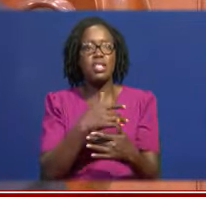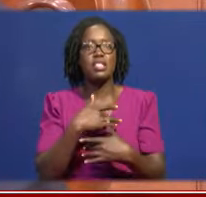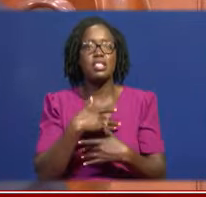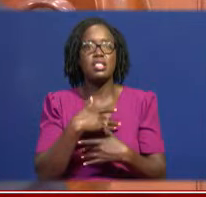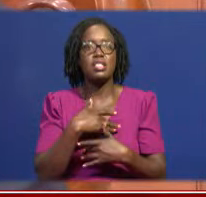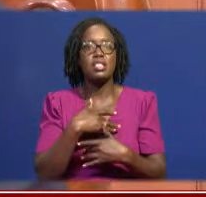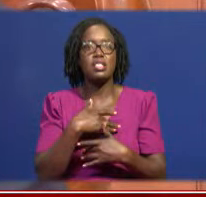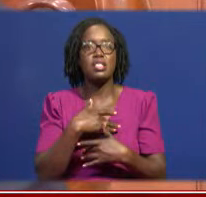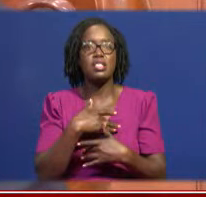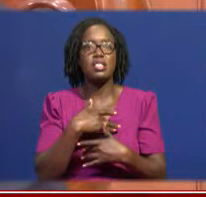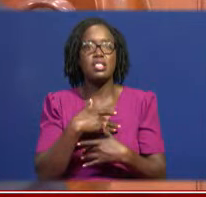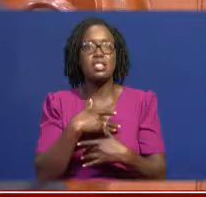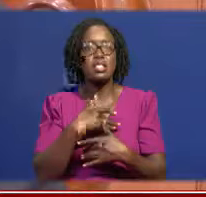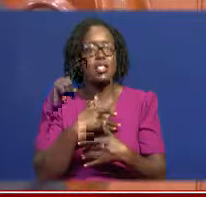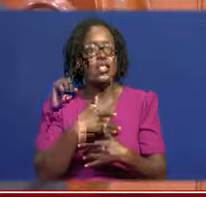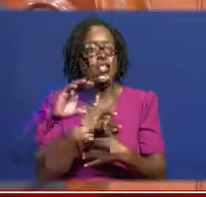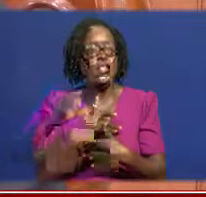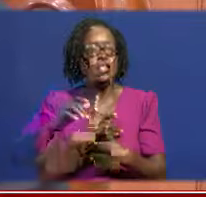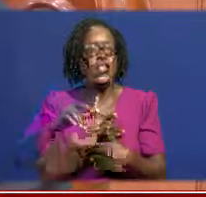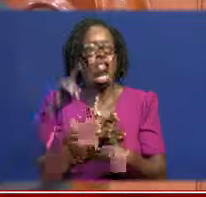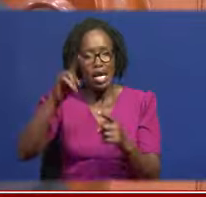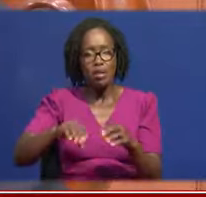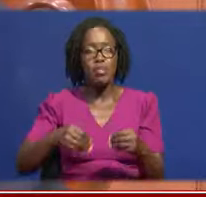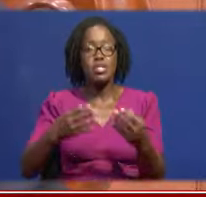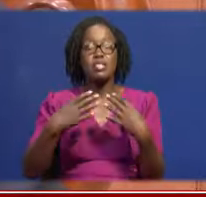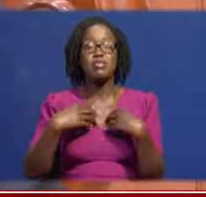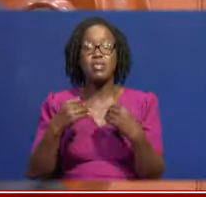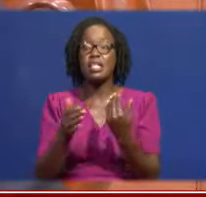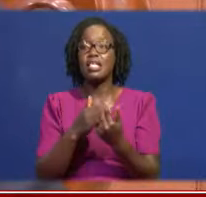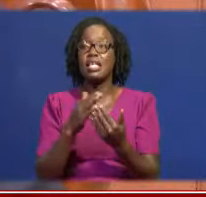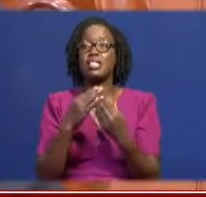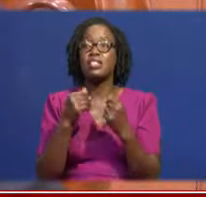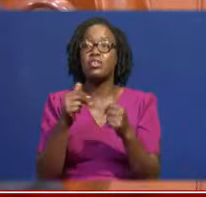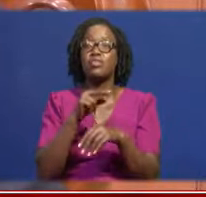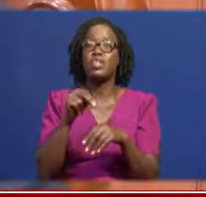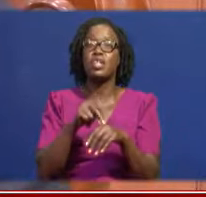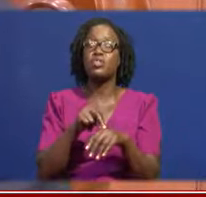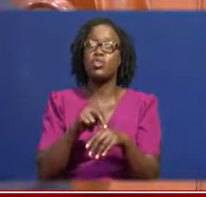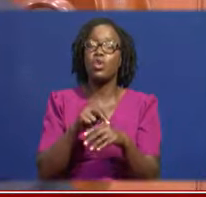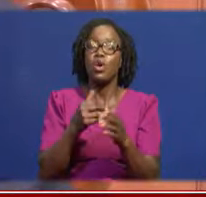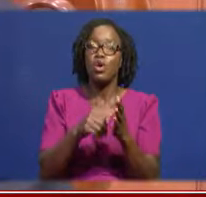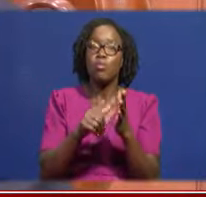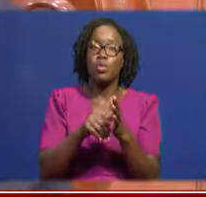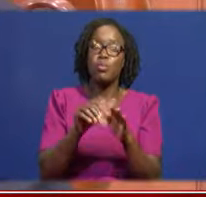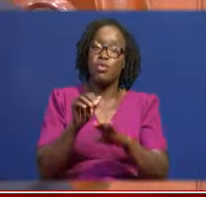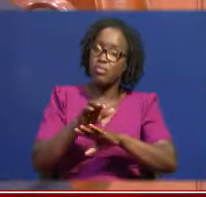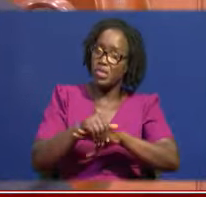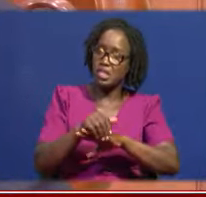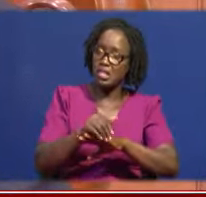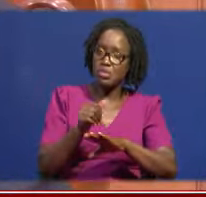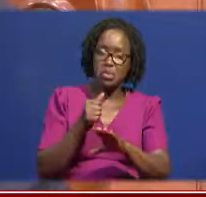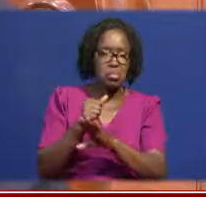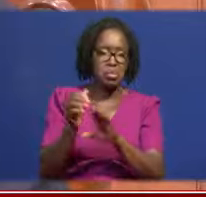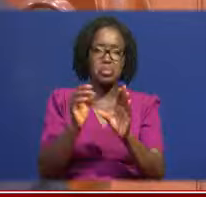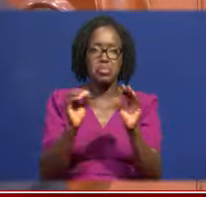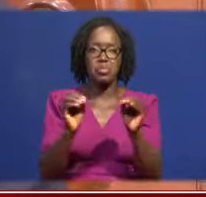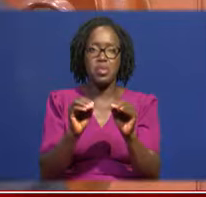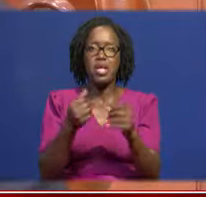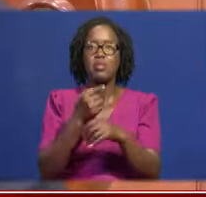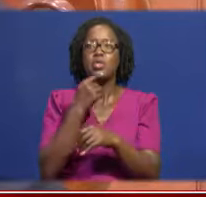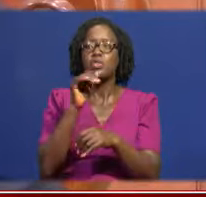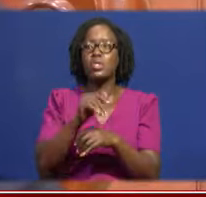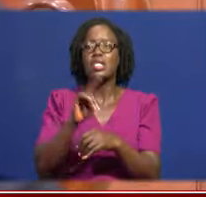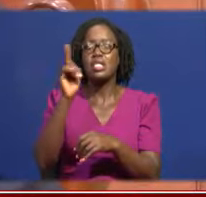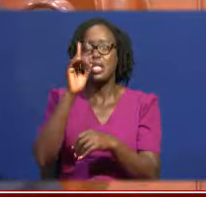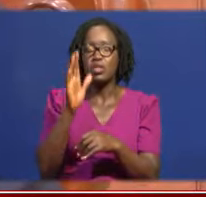with the county of healthcare. As they sort out the national problem of interns, because we don't post interns, we will make sure